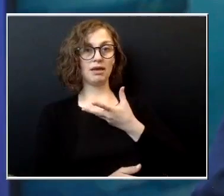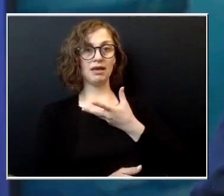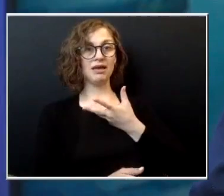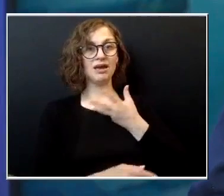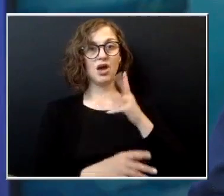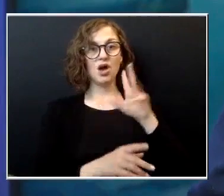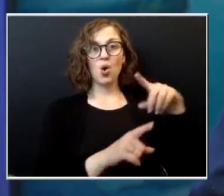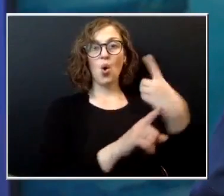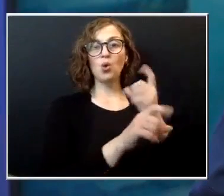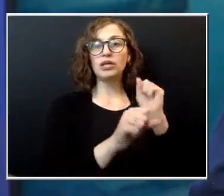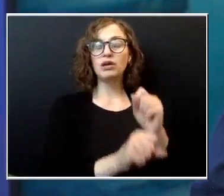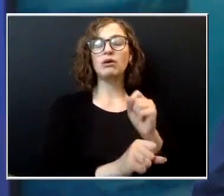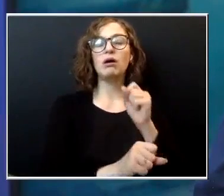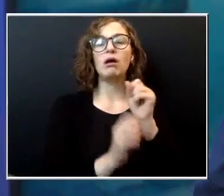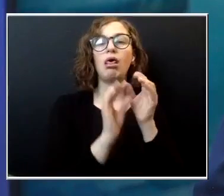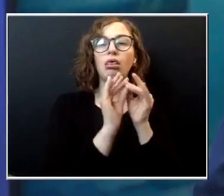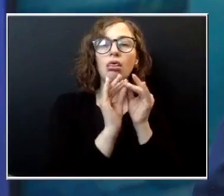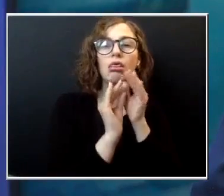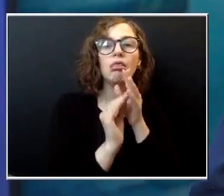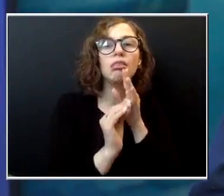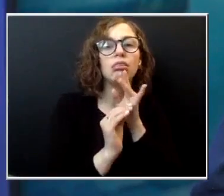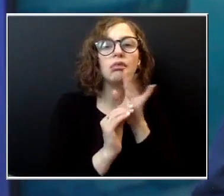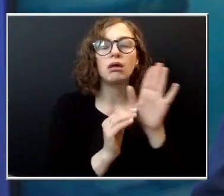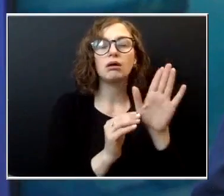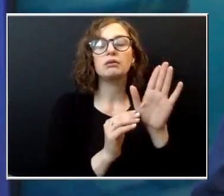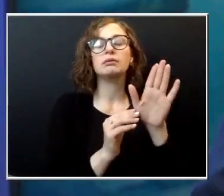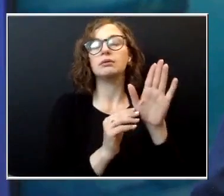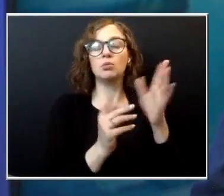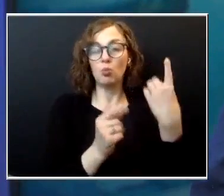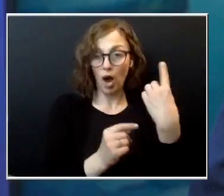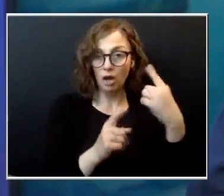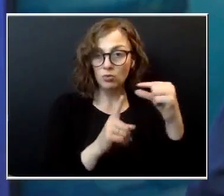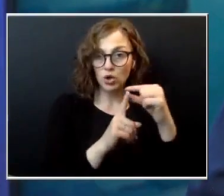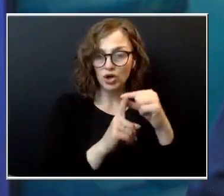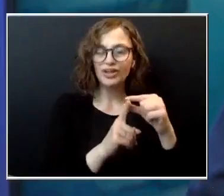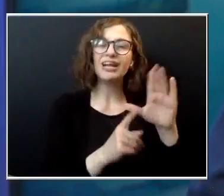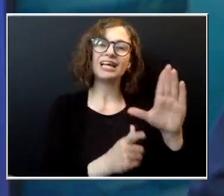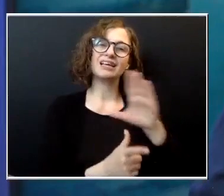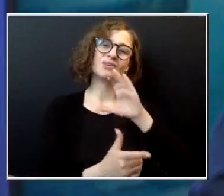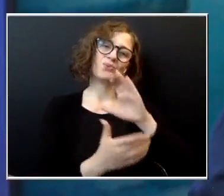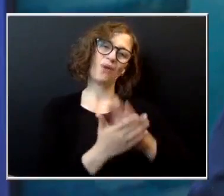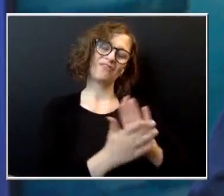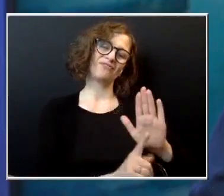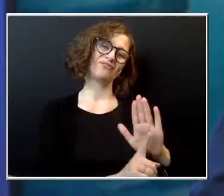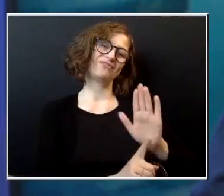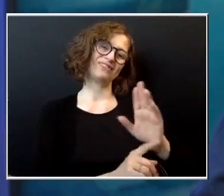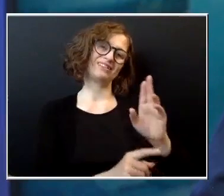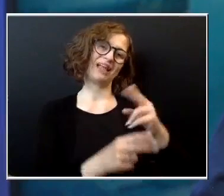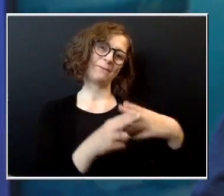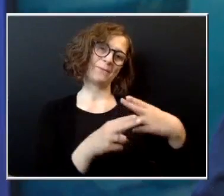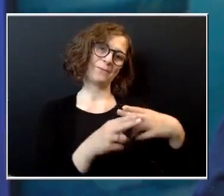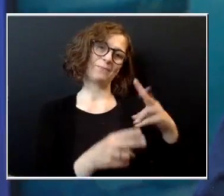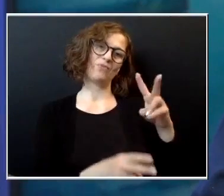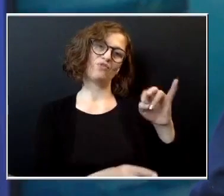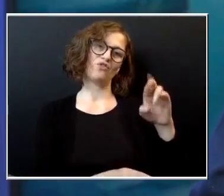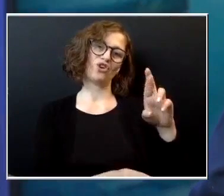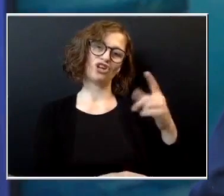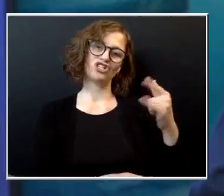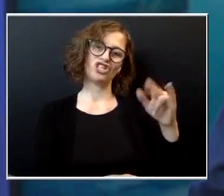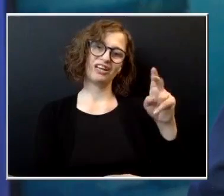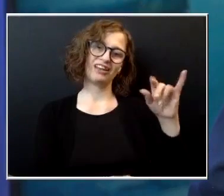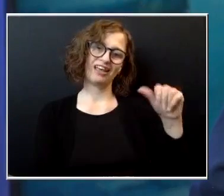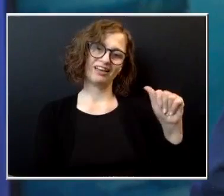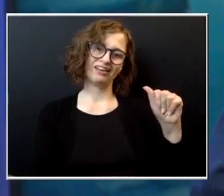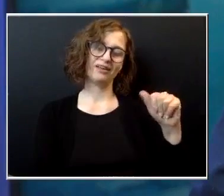Virginia. And she even shared pictures with me, and which I was able to share at my podium presentation I just did at AORN.